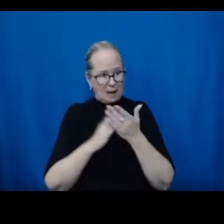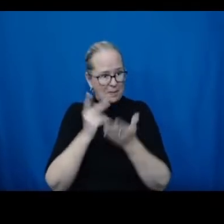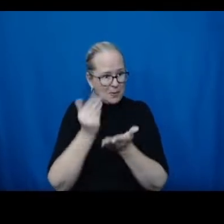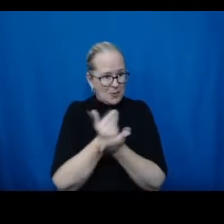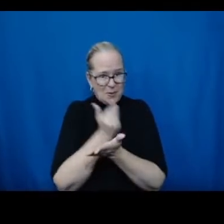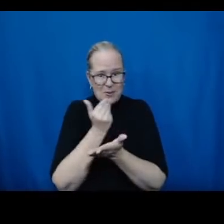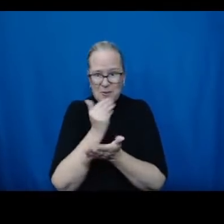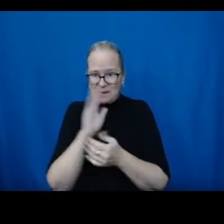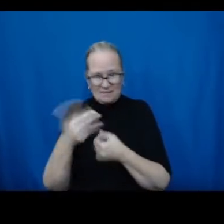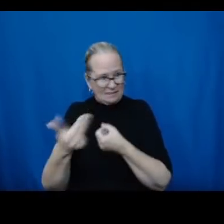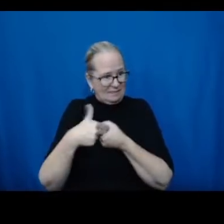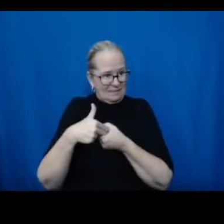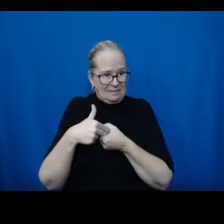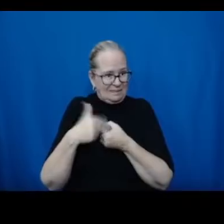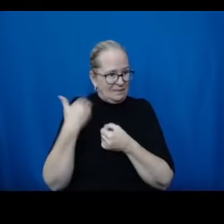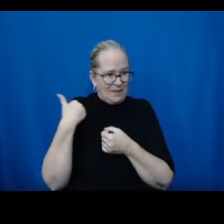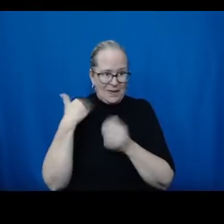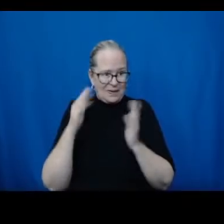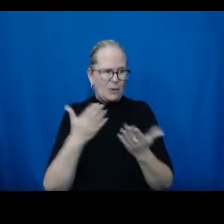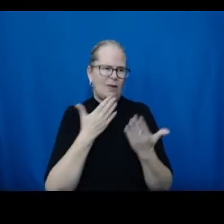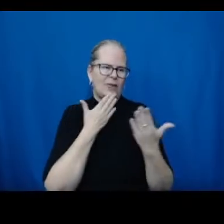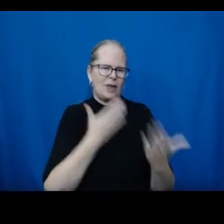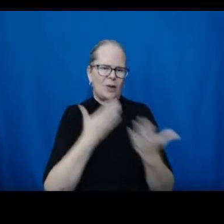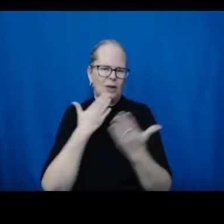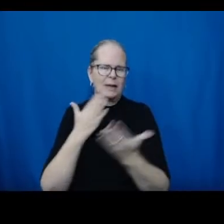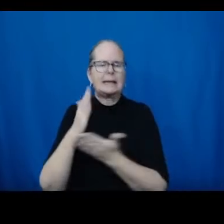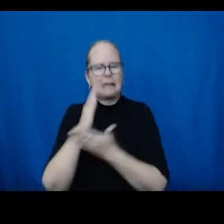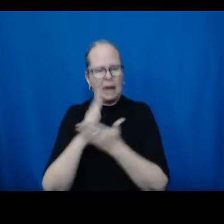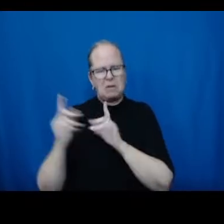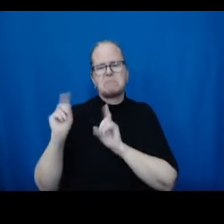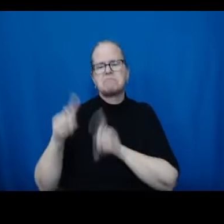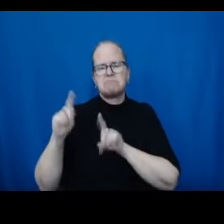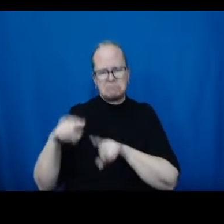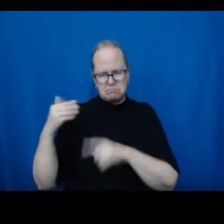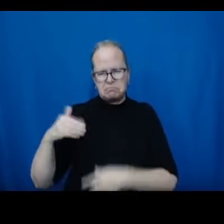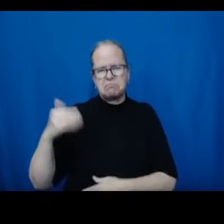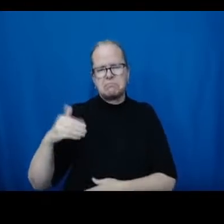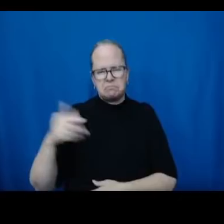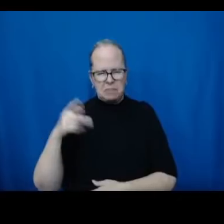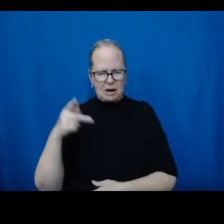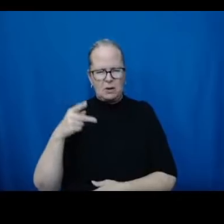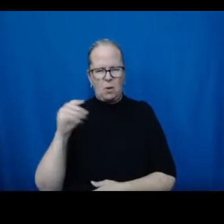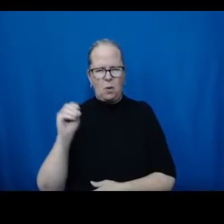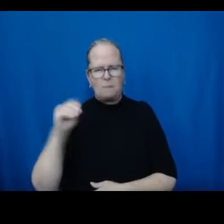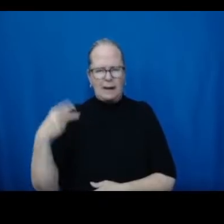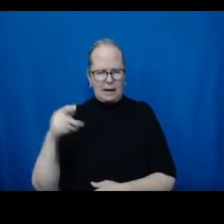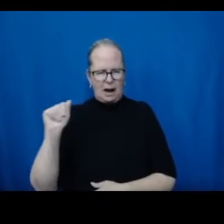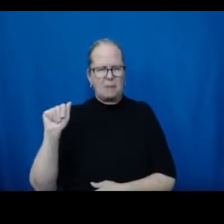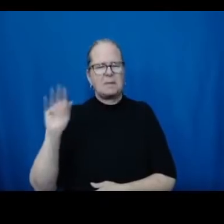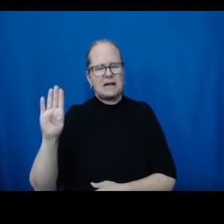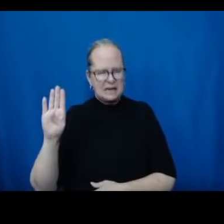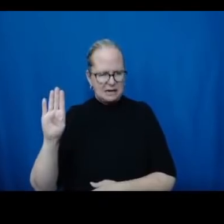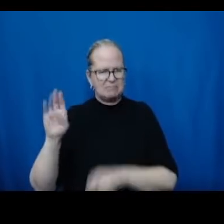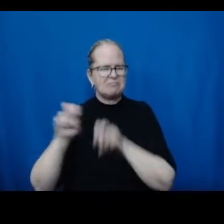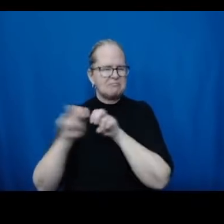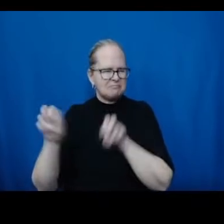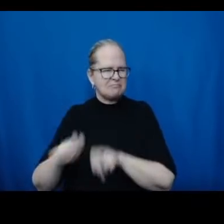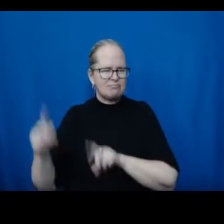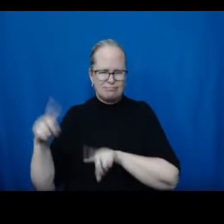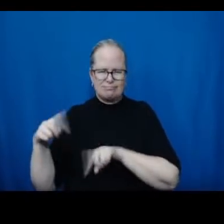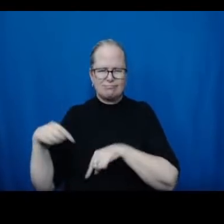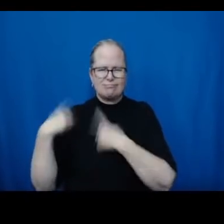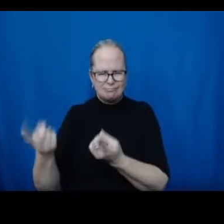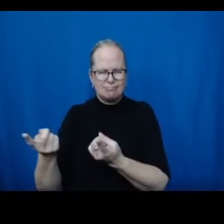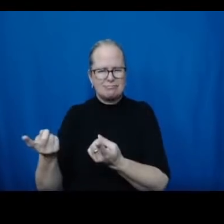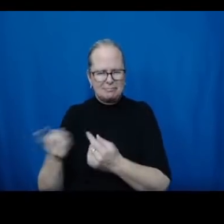of our regular Pop AB Coalition members. So from our panelists, media, folks watching at home, thank you all so very much. Today's